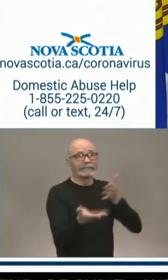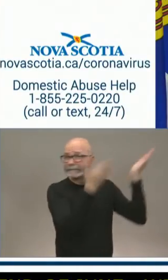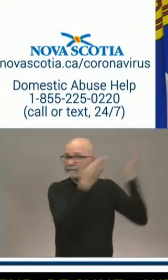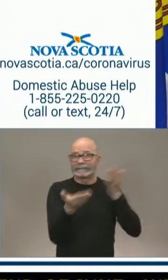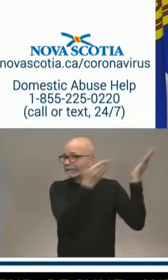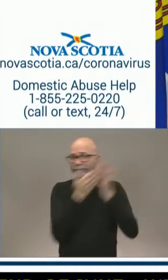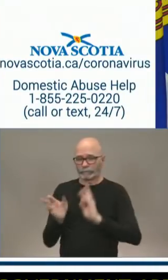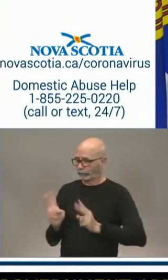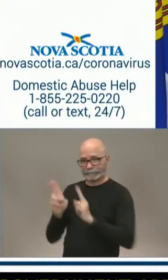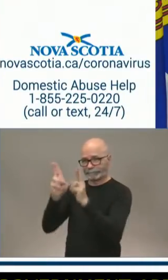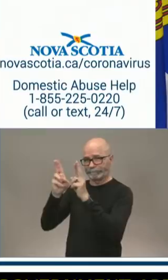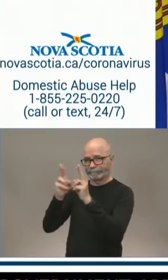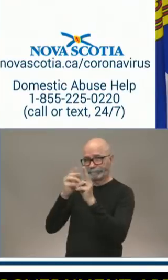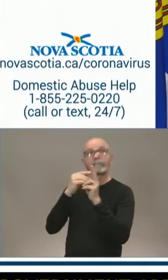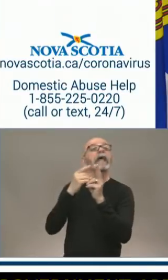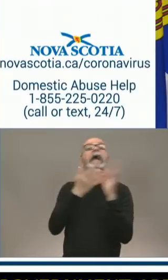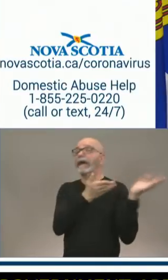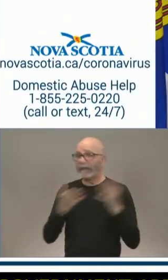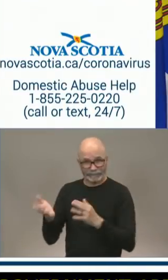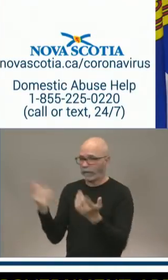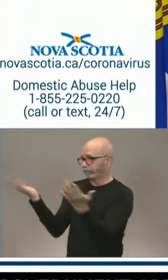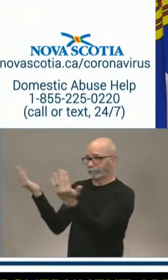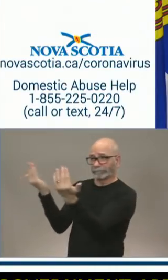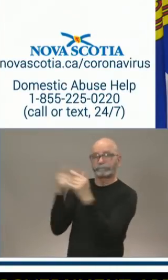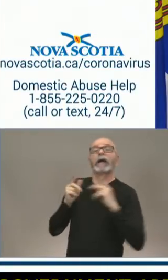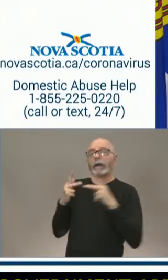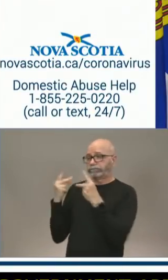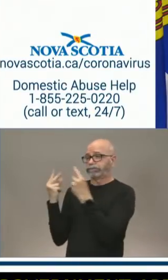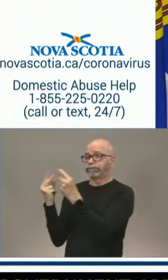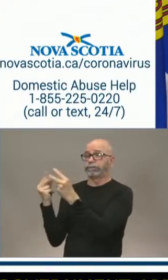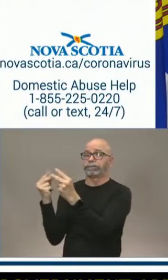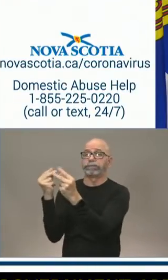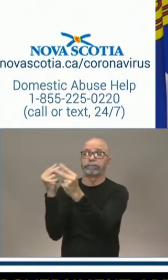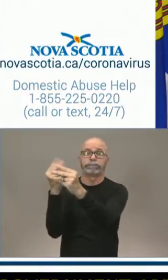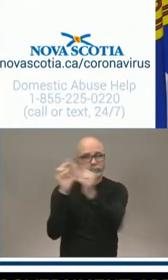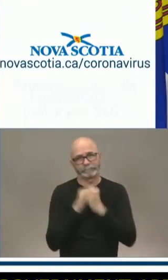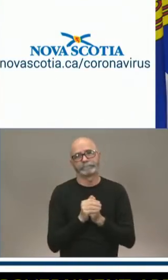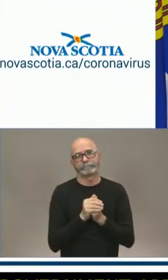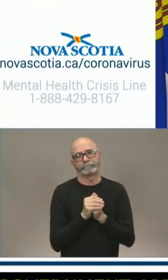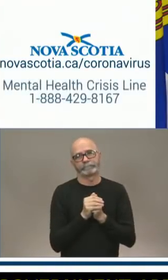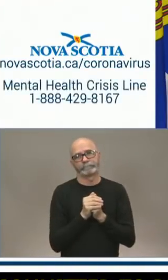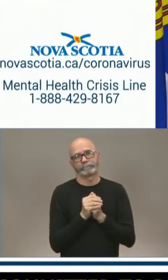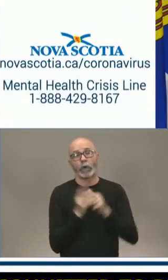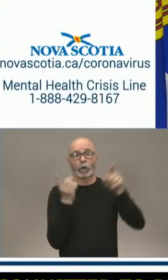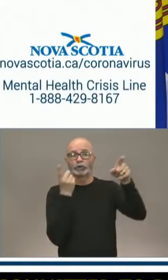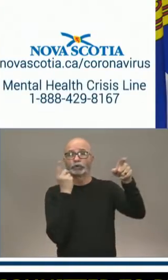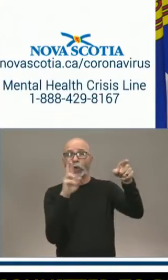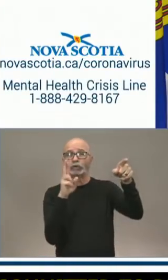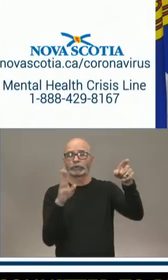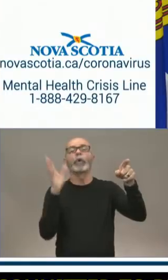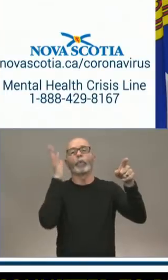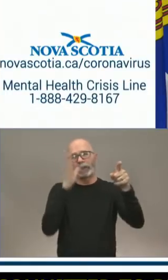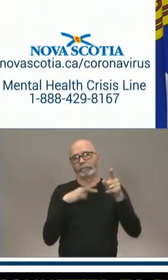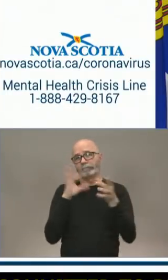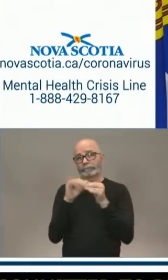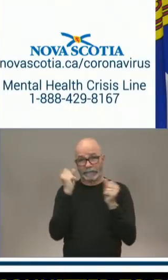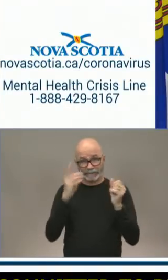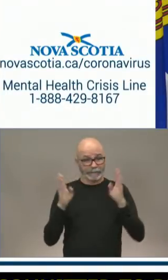is available. Dr. Strang called the 16-week extension a game changer, and that is an apt